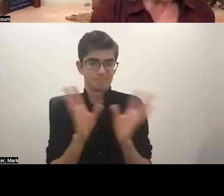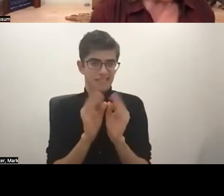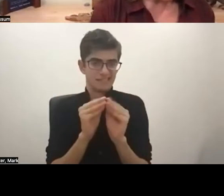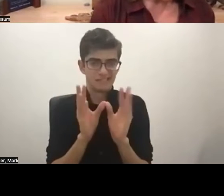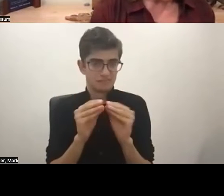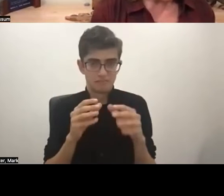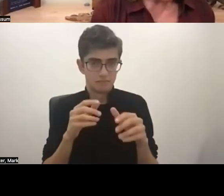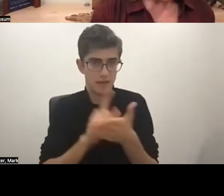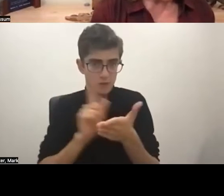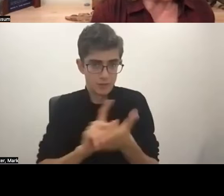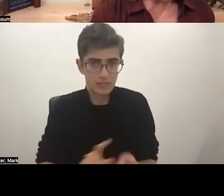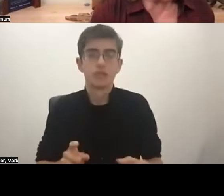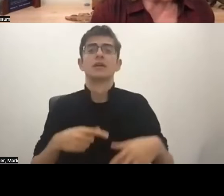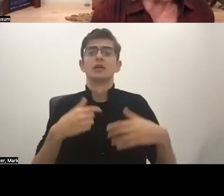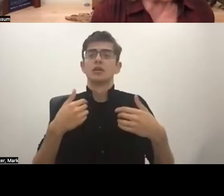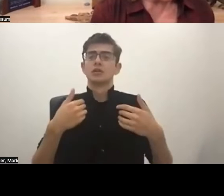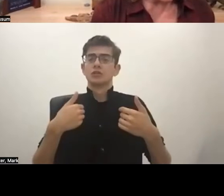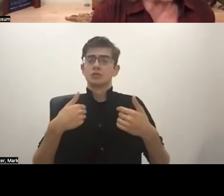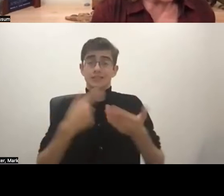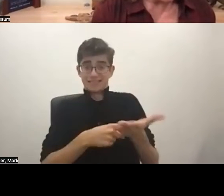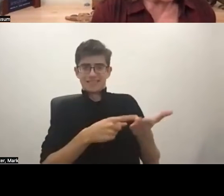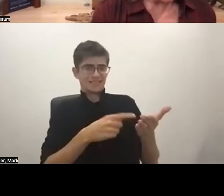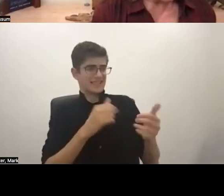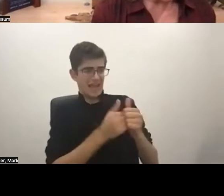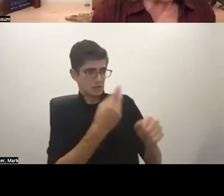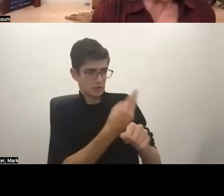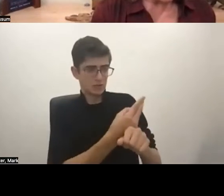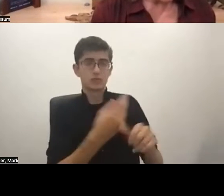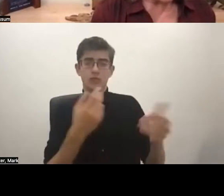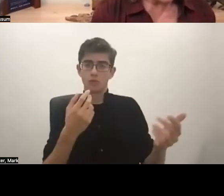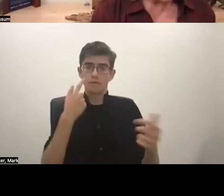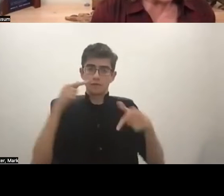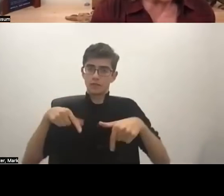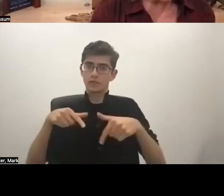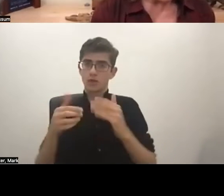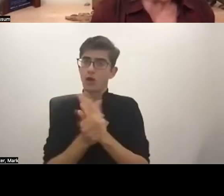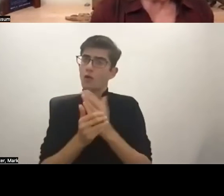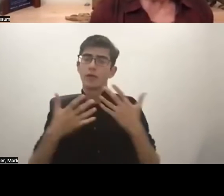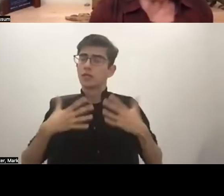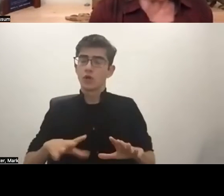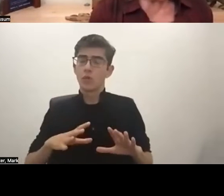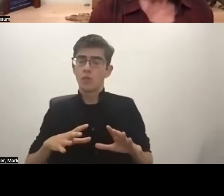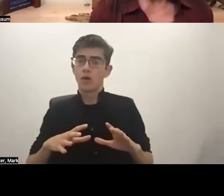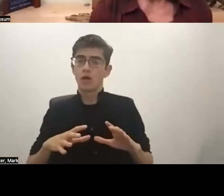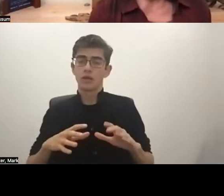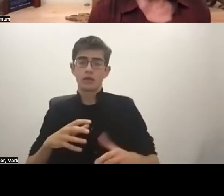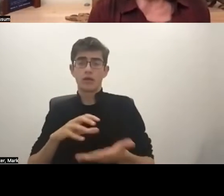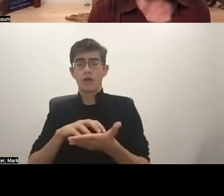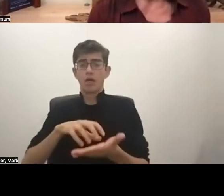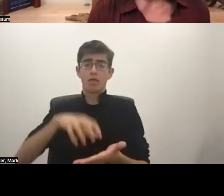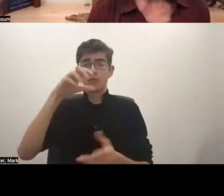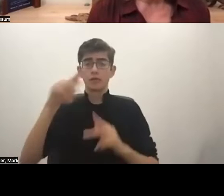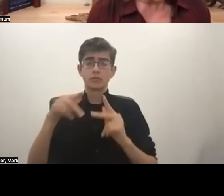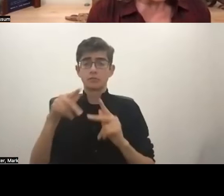is sort of like the abuse of a tool, right? We don't want wealthy people, saying that this is going to obstruct